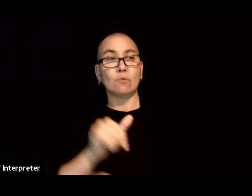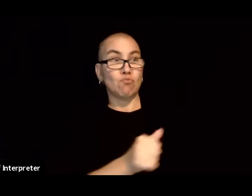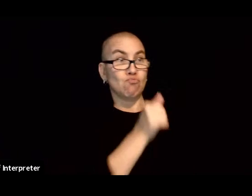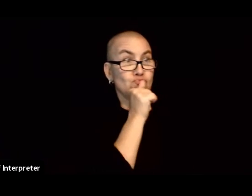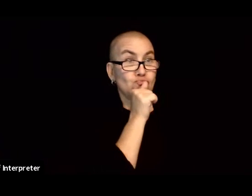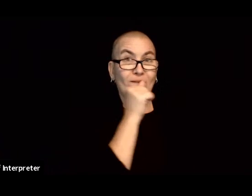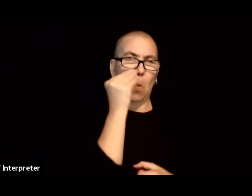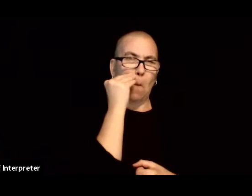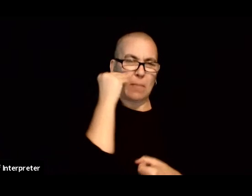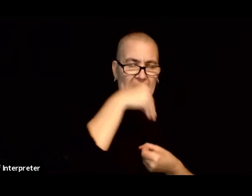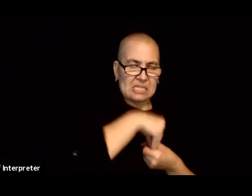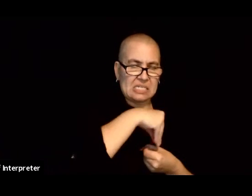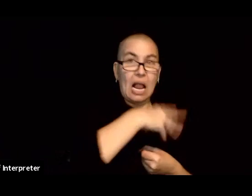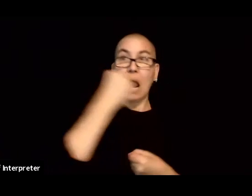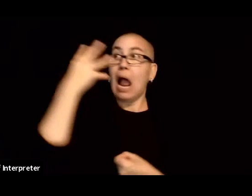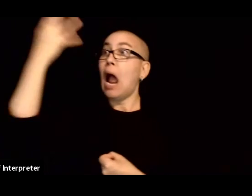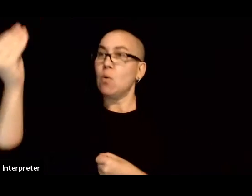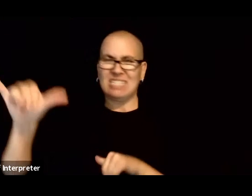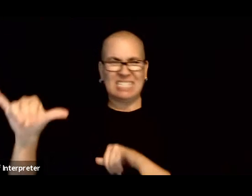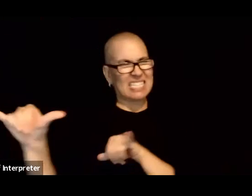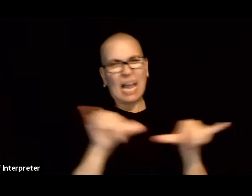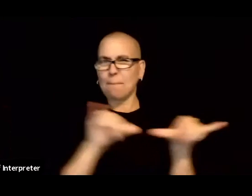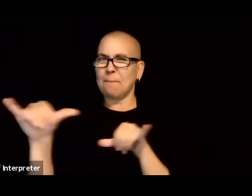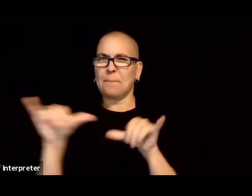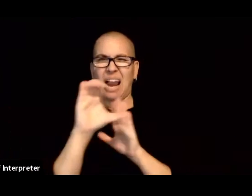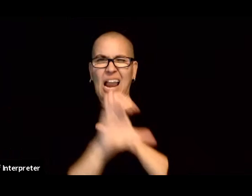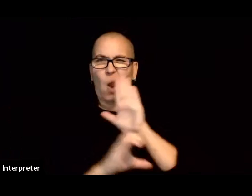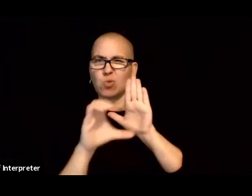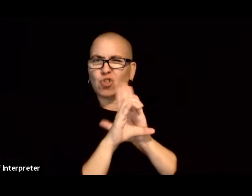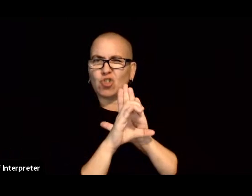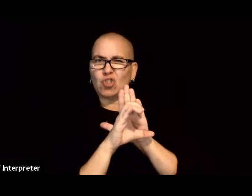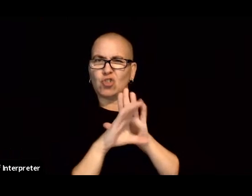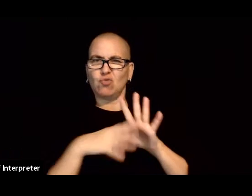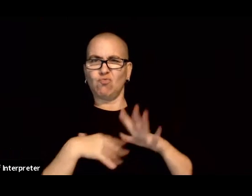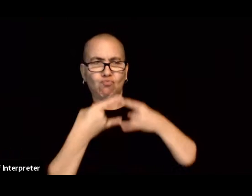campaign we need to be on the same page about as well.